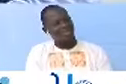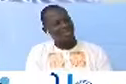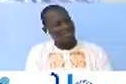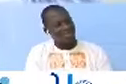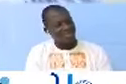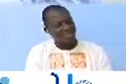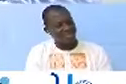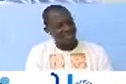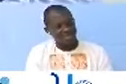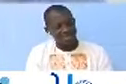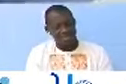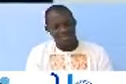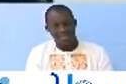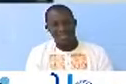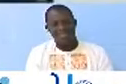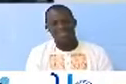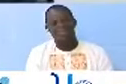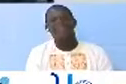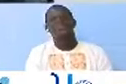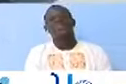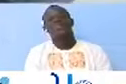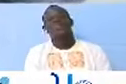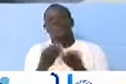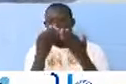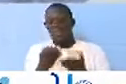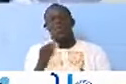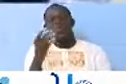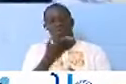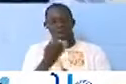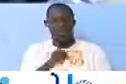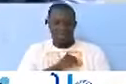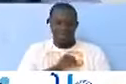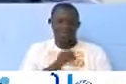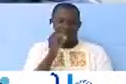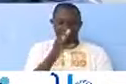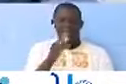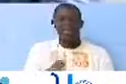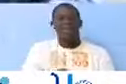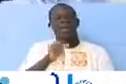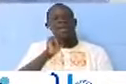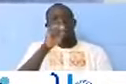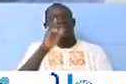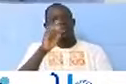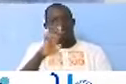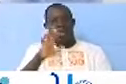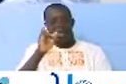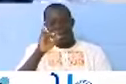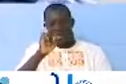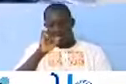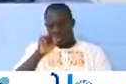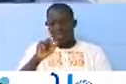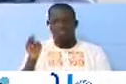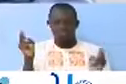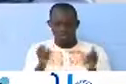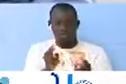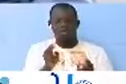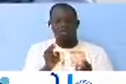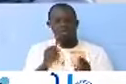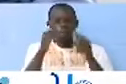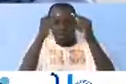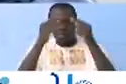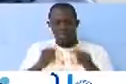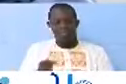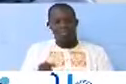go near Savunga Voko. This is why I'm saying that. It is a job. It is a job. To make it